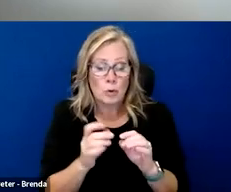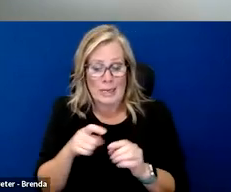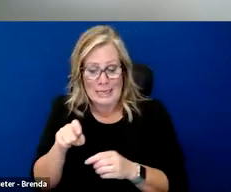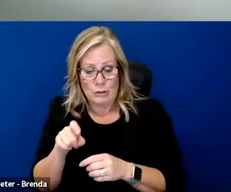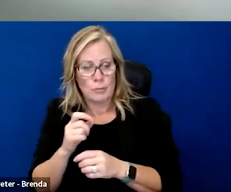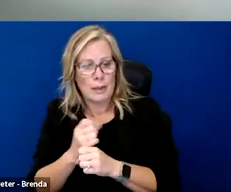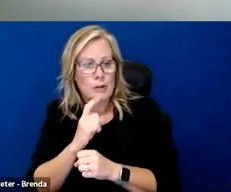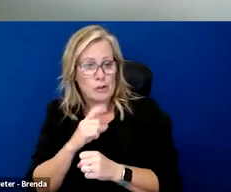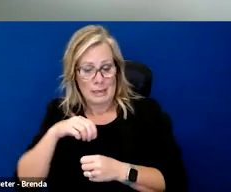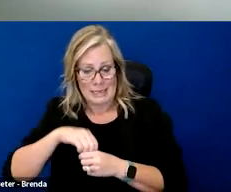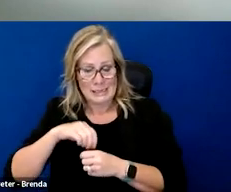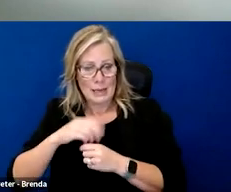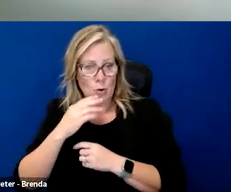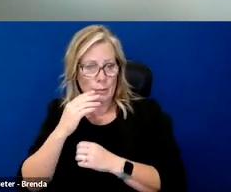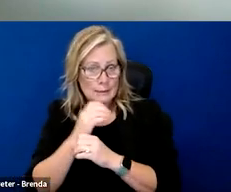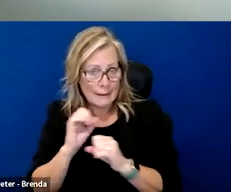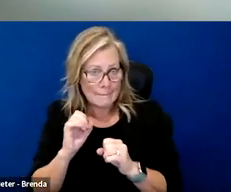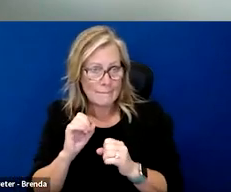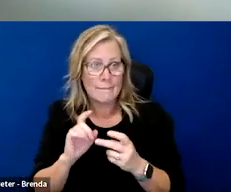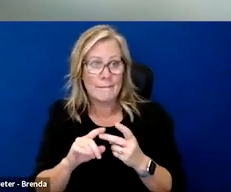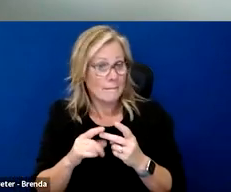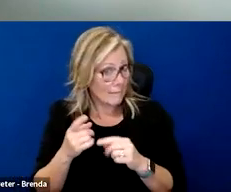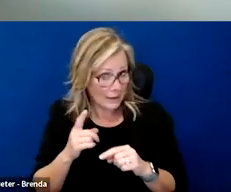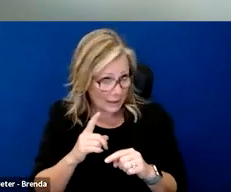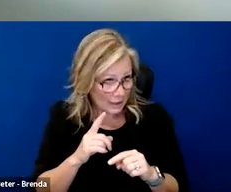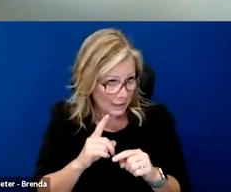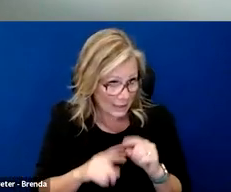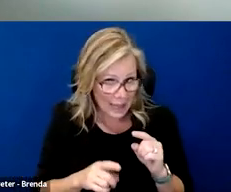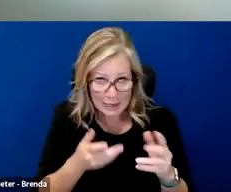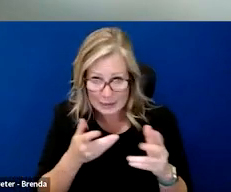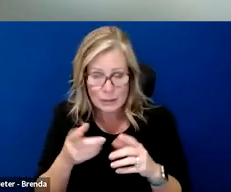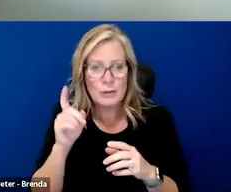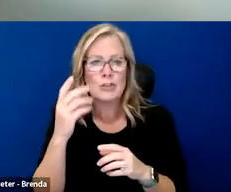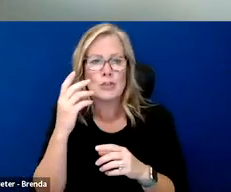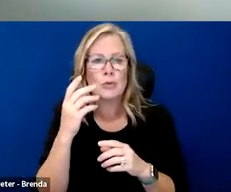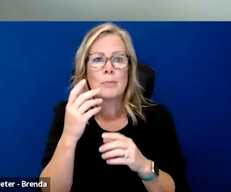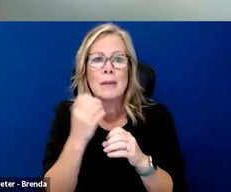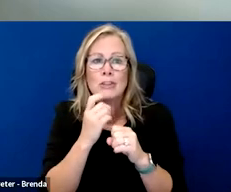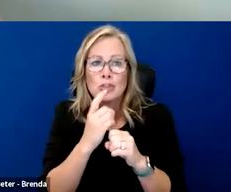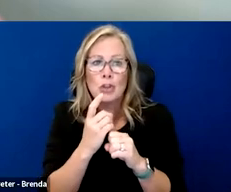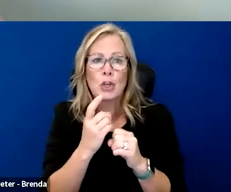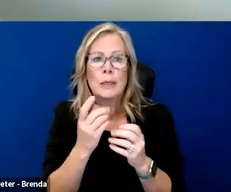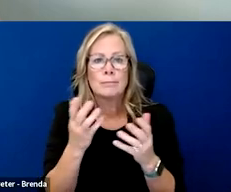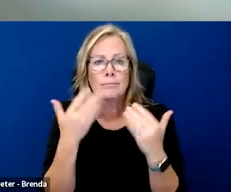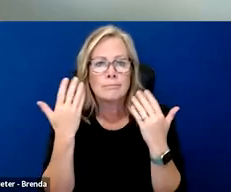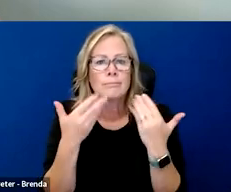get to spaces with cool and clean air. So that pair of not just cool air, but clean is very important. So in the indoor